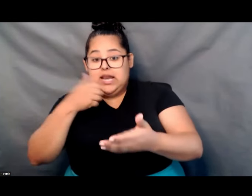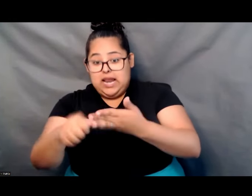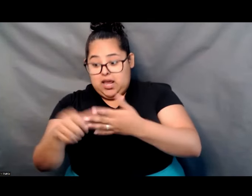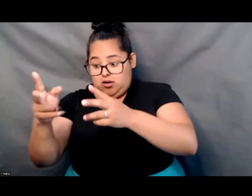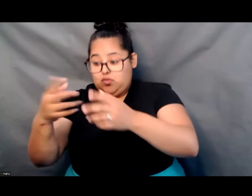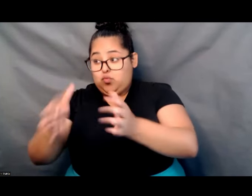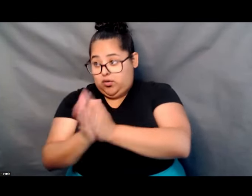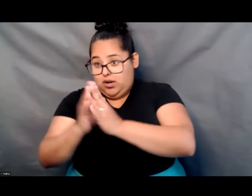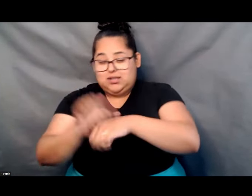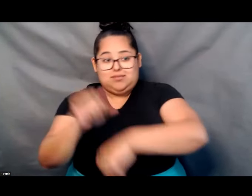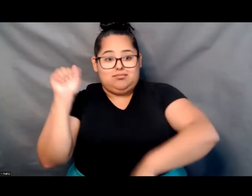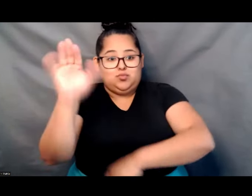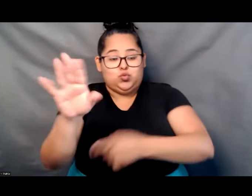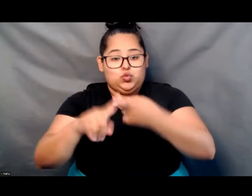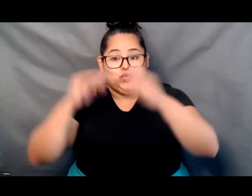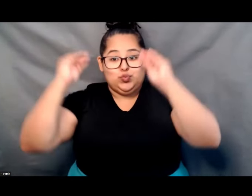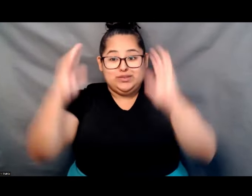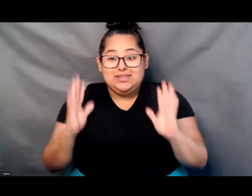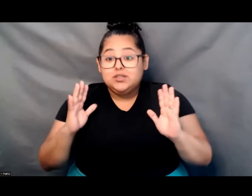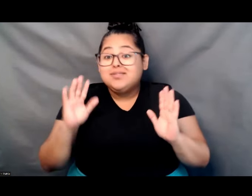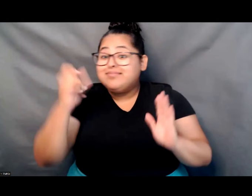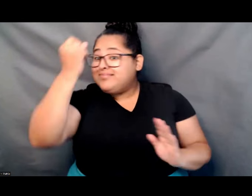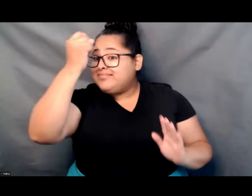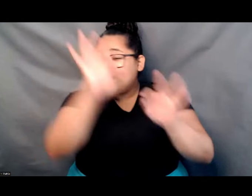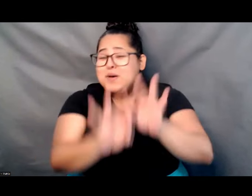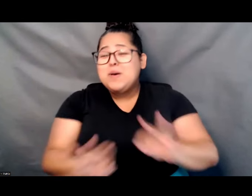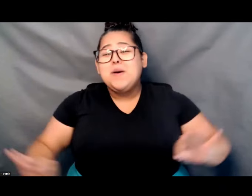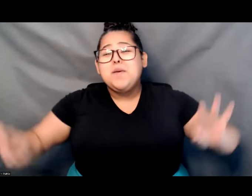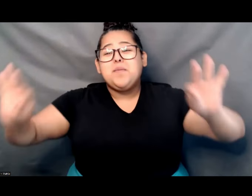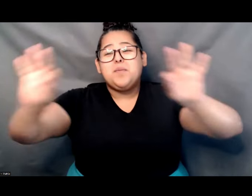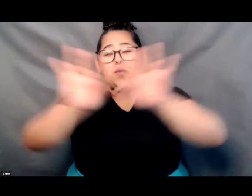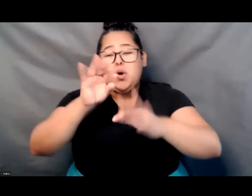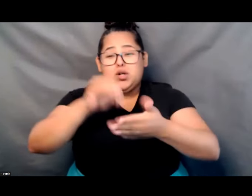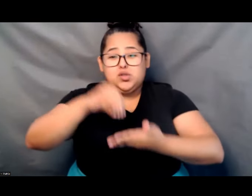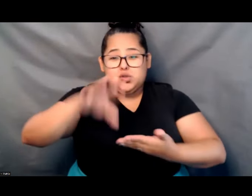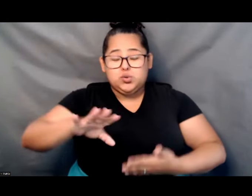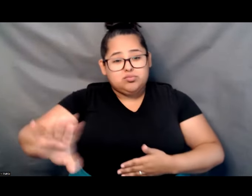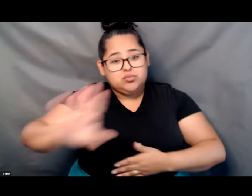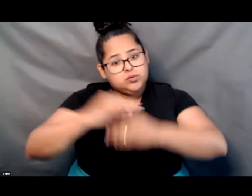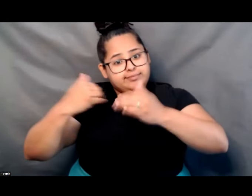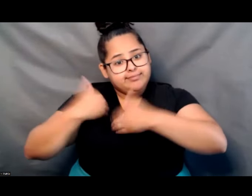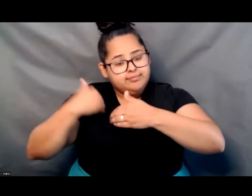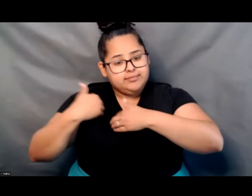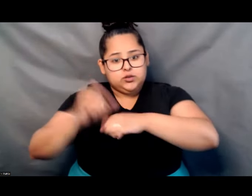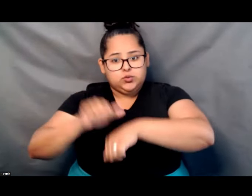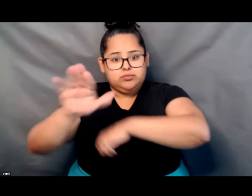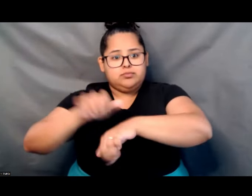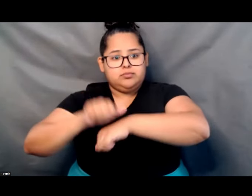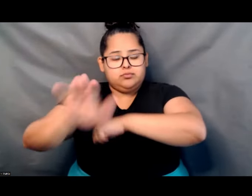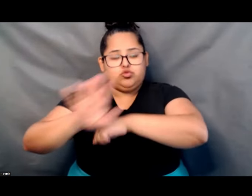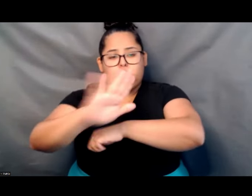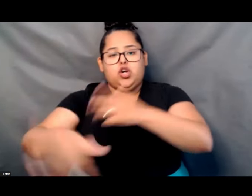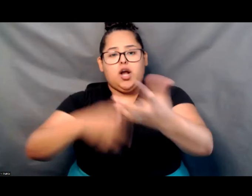email. It's really important that students make sure they're sending these accommodations every semester for